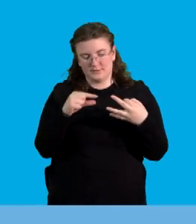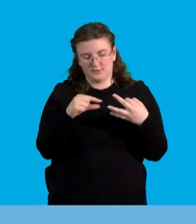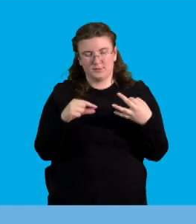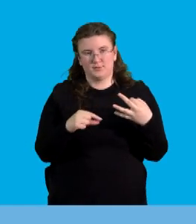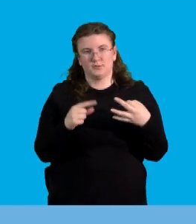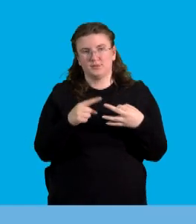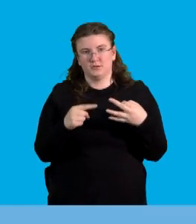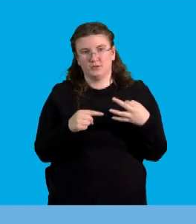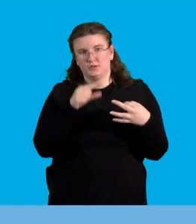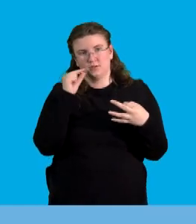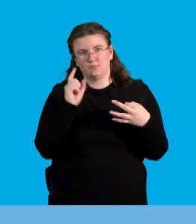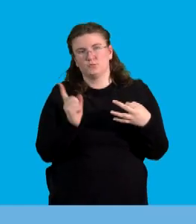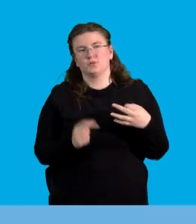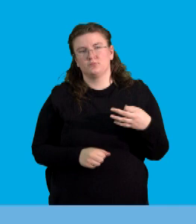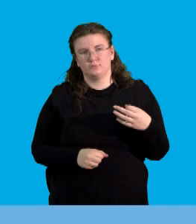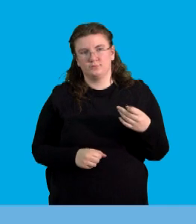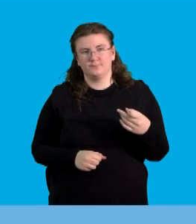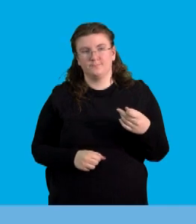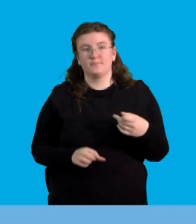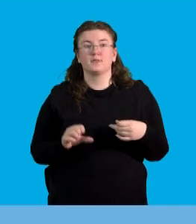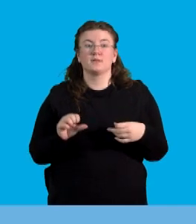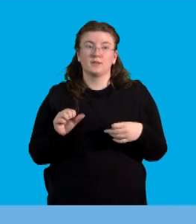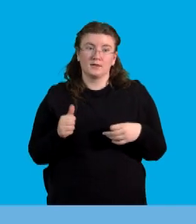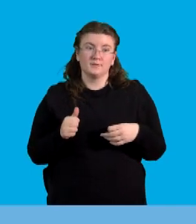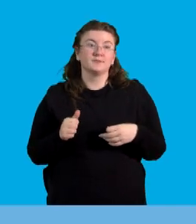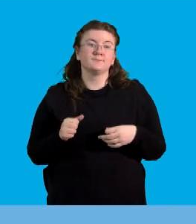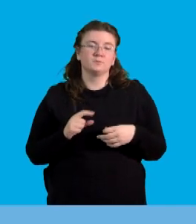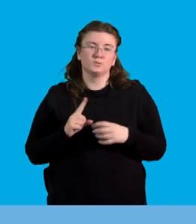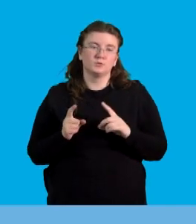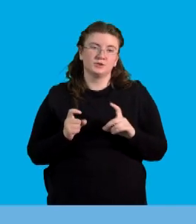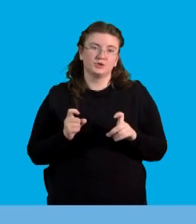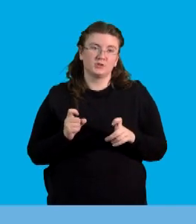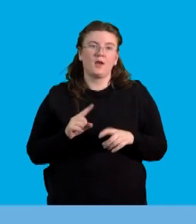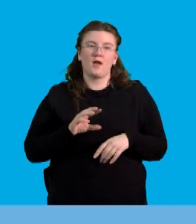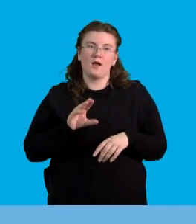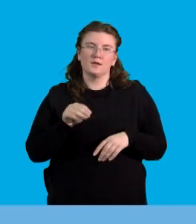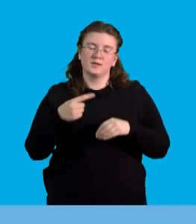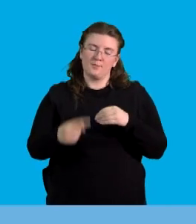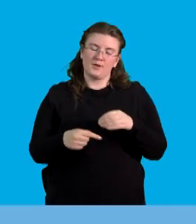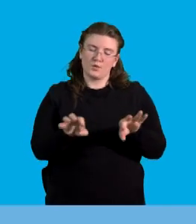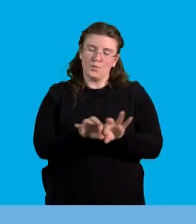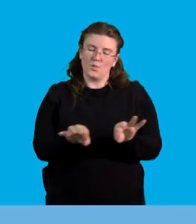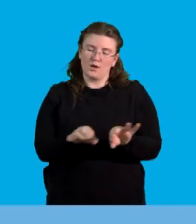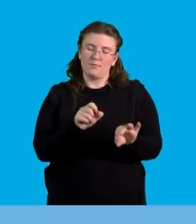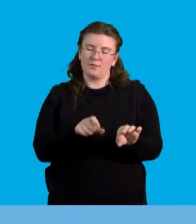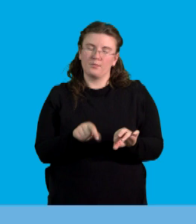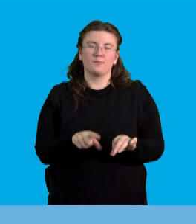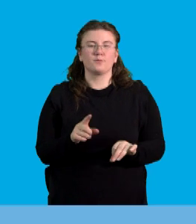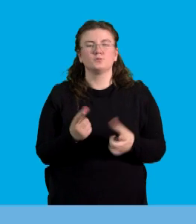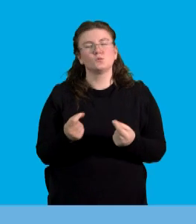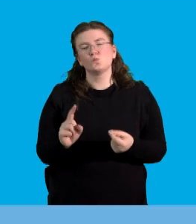of what they are doing. So now the next question is asking us about the functions of these wires that we have just